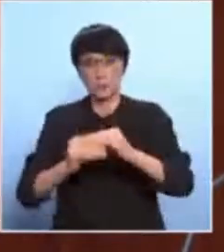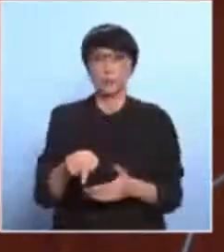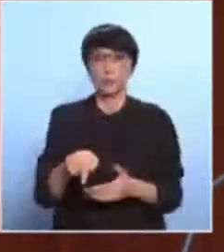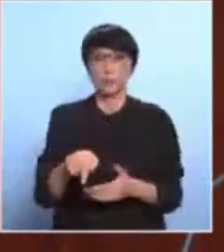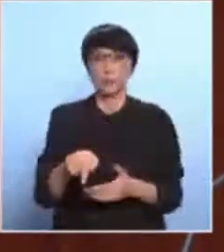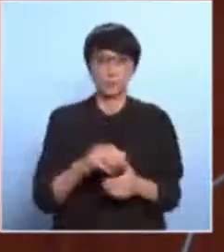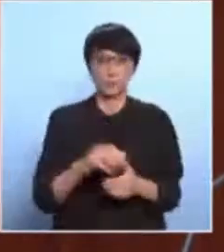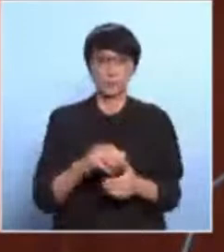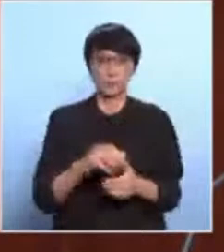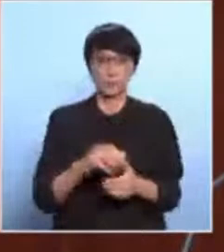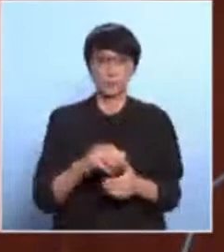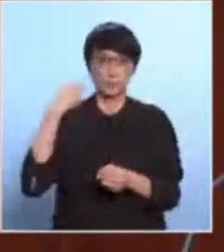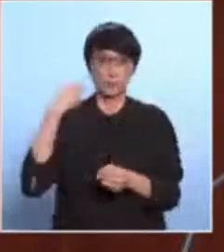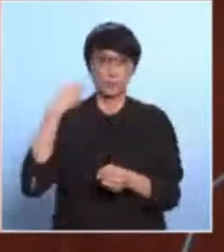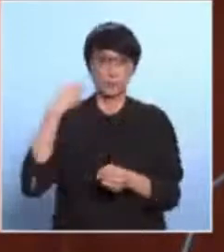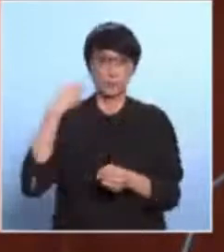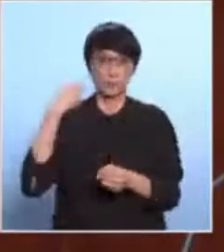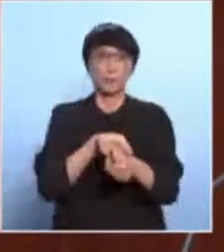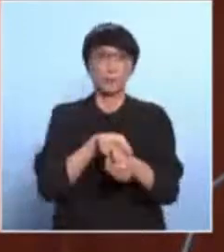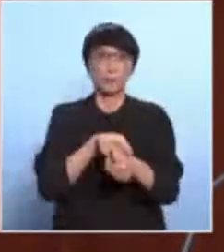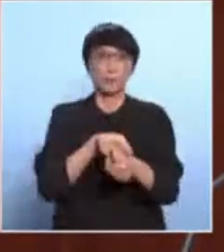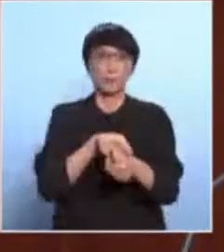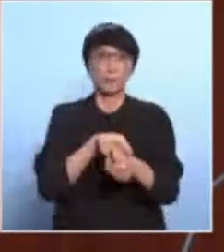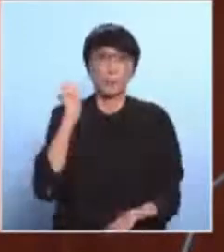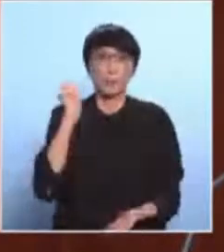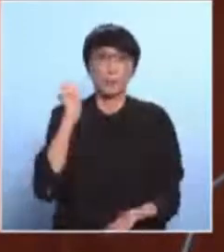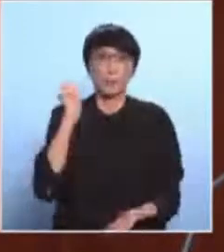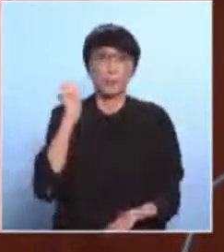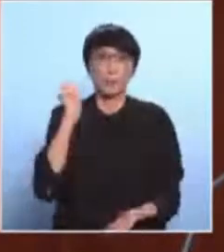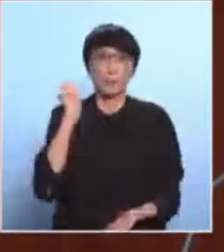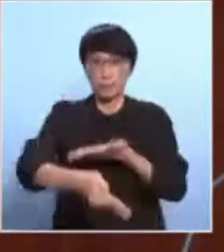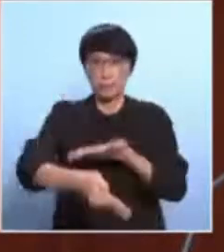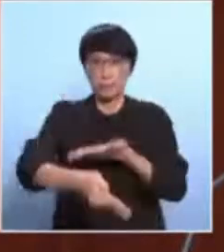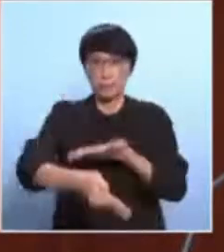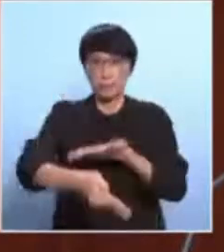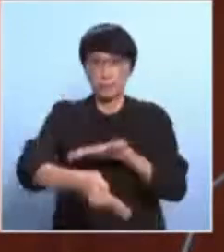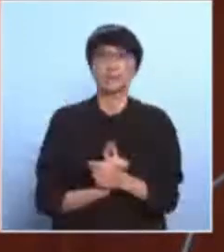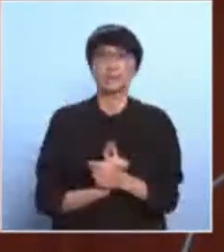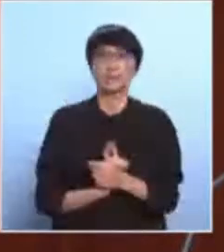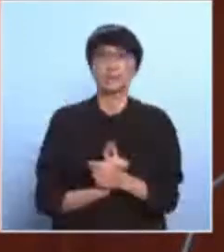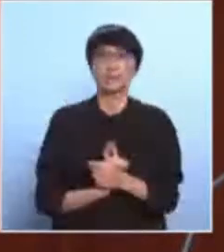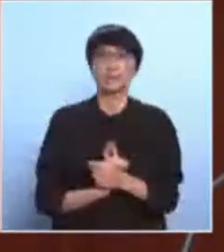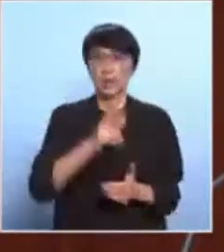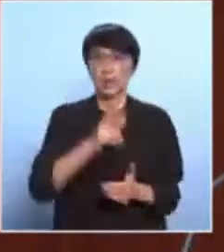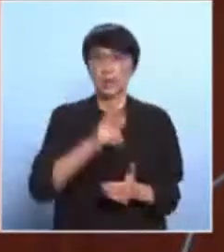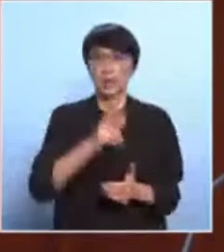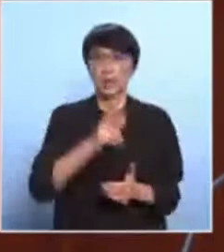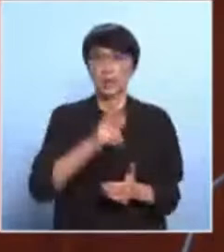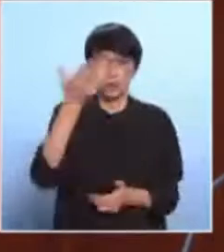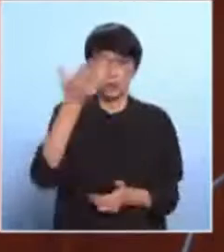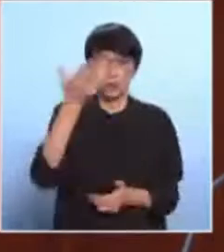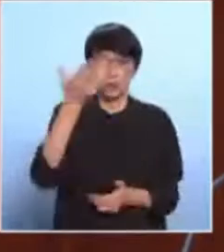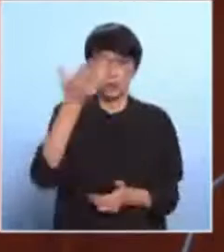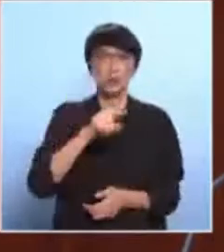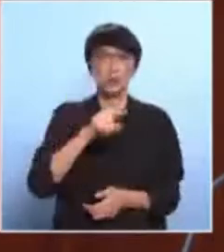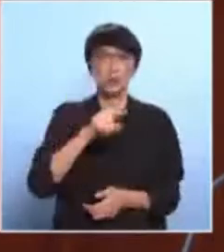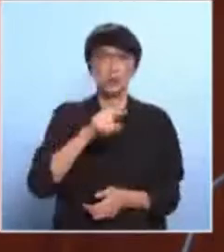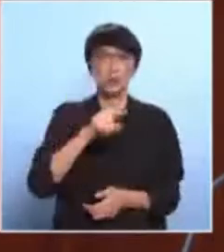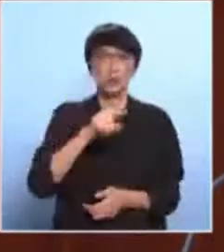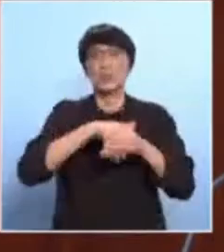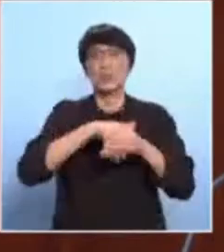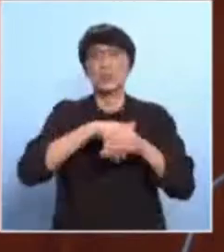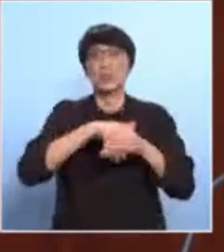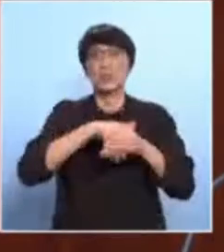Adopt a more target-oriented approach in lowering the compulsory sale application thresholds. Last year, we proposed to lower